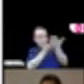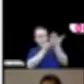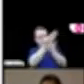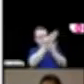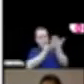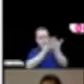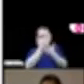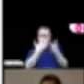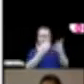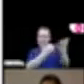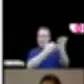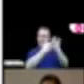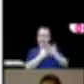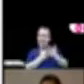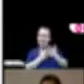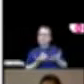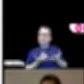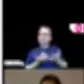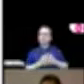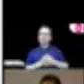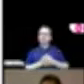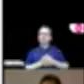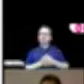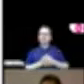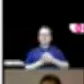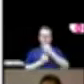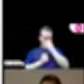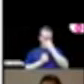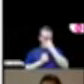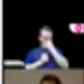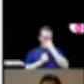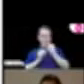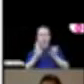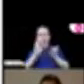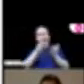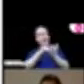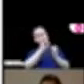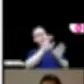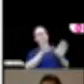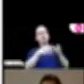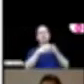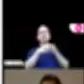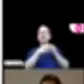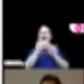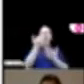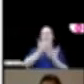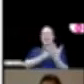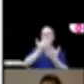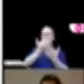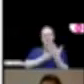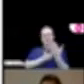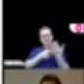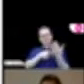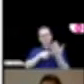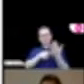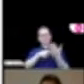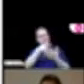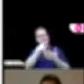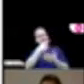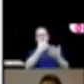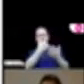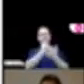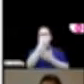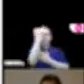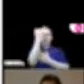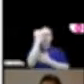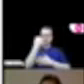you guys in any way. When I got there, our cases had been refused. They had kicked us out of